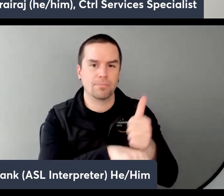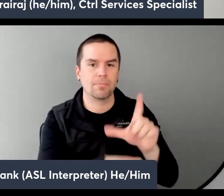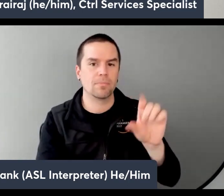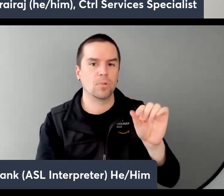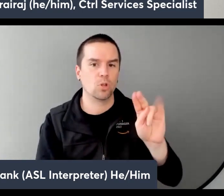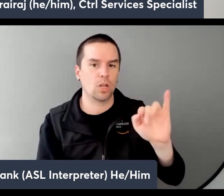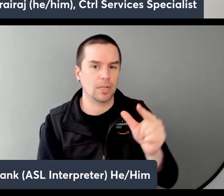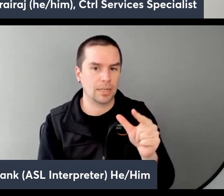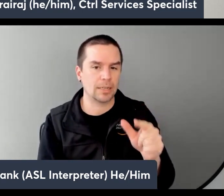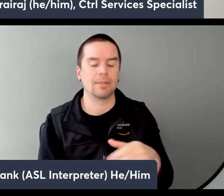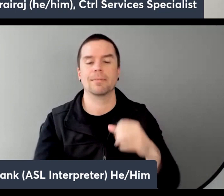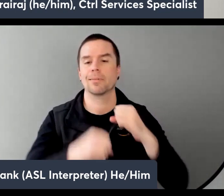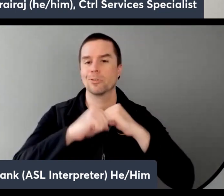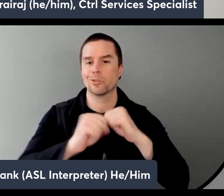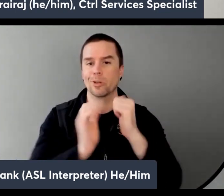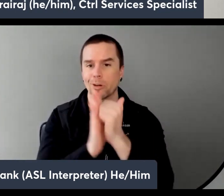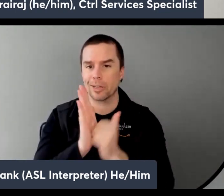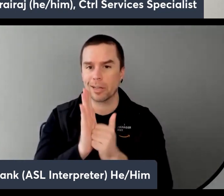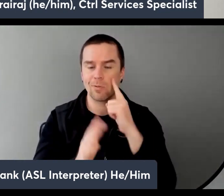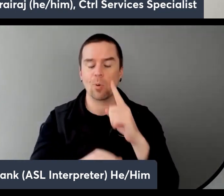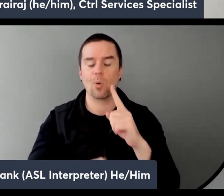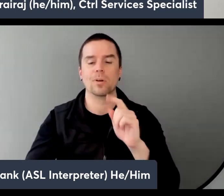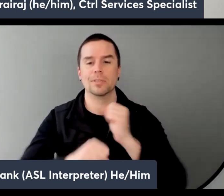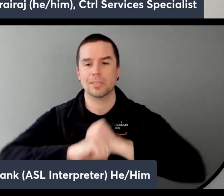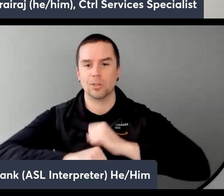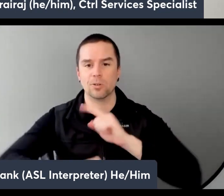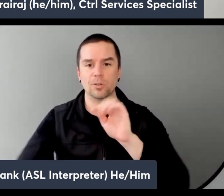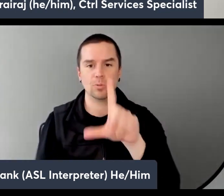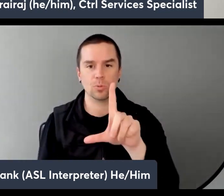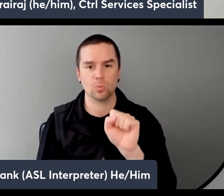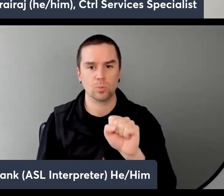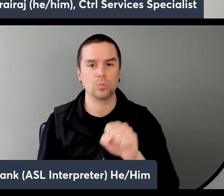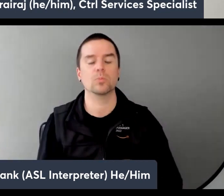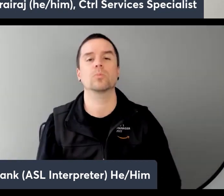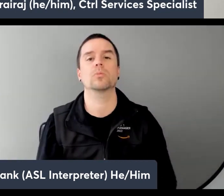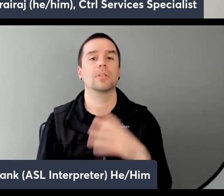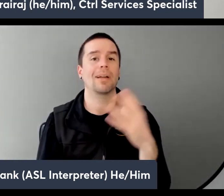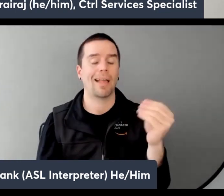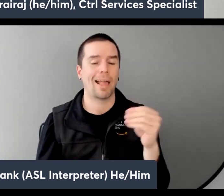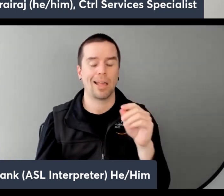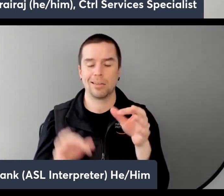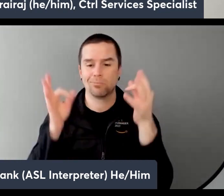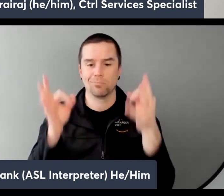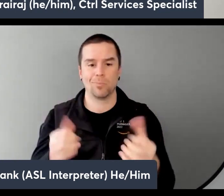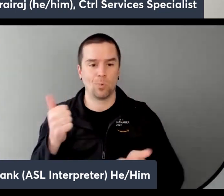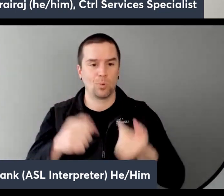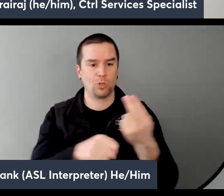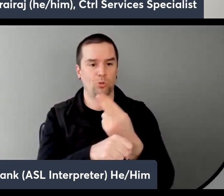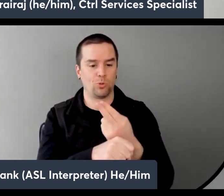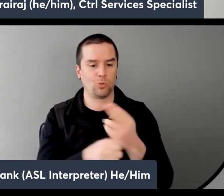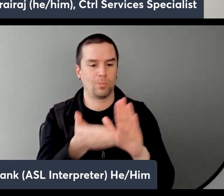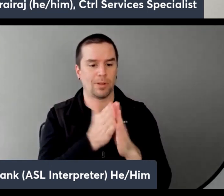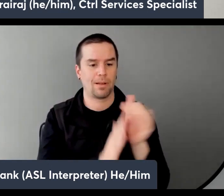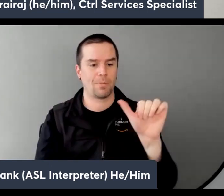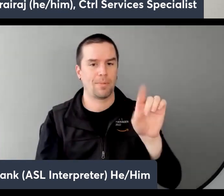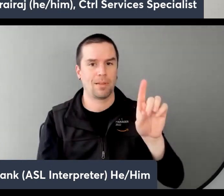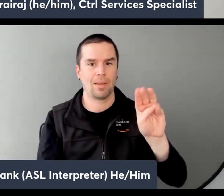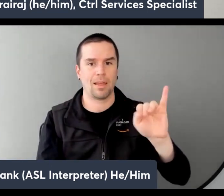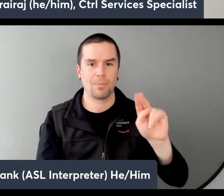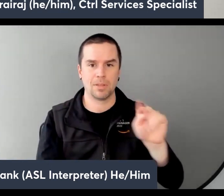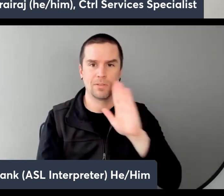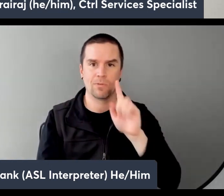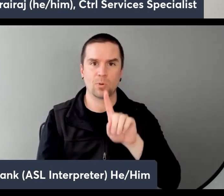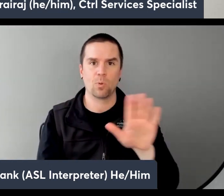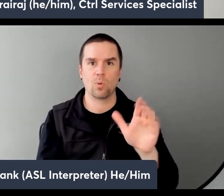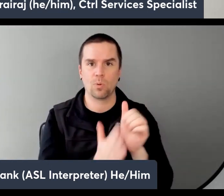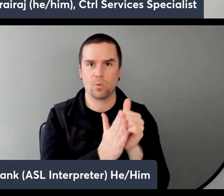your security tools or use that account as dedicated admins for different AWS services. So that altogether put together